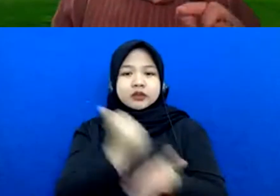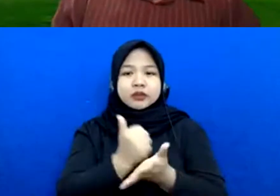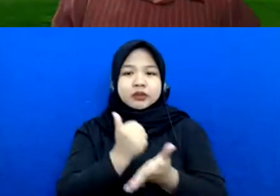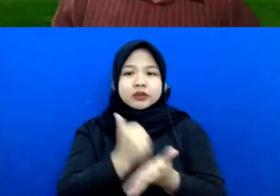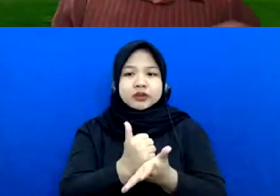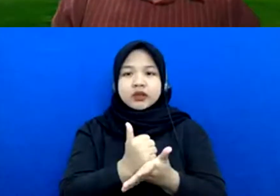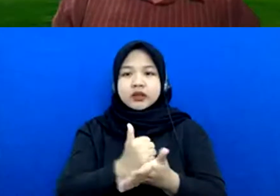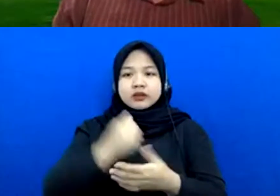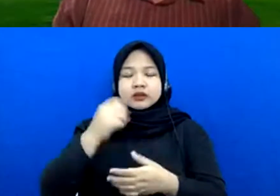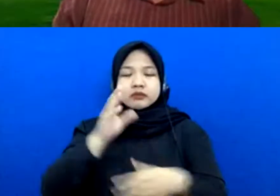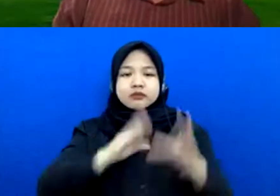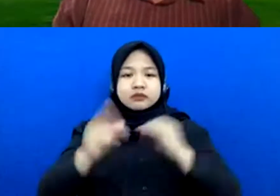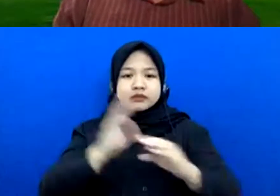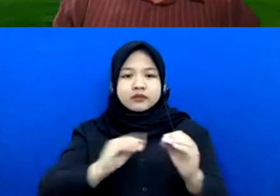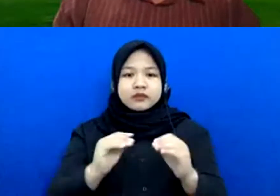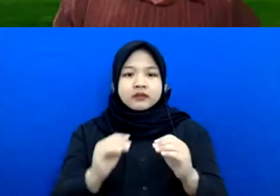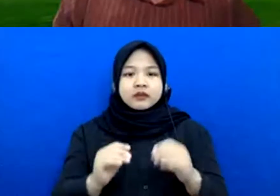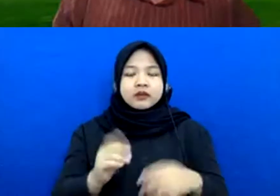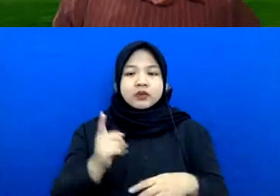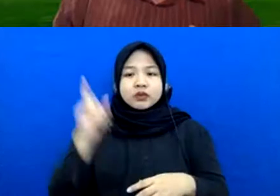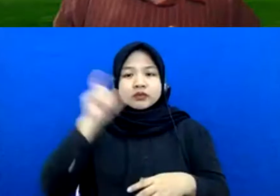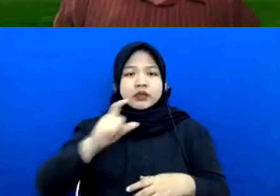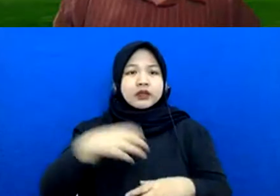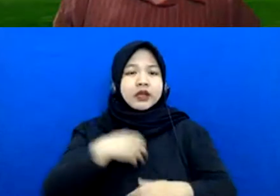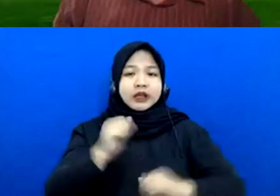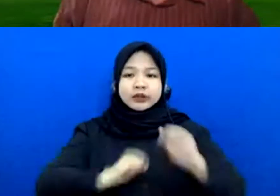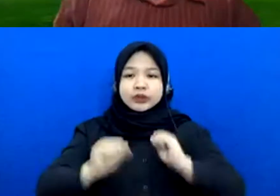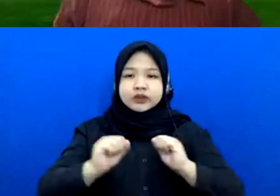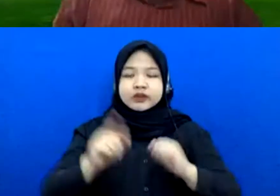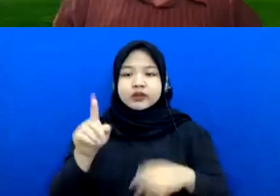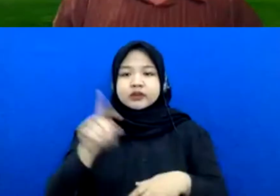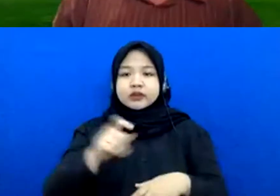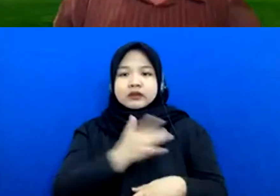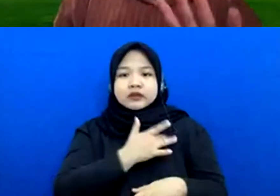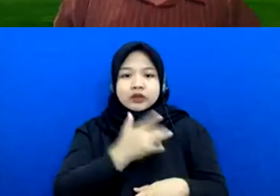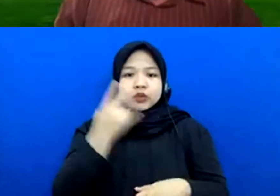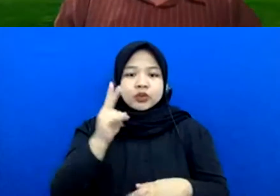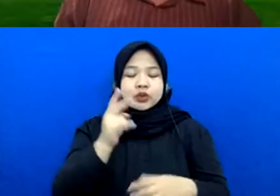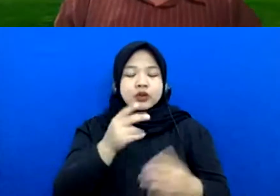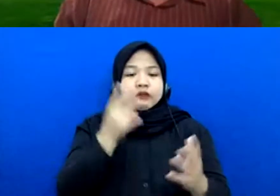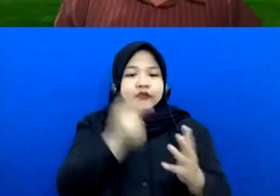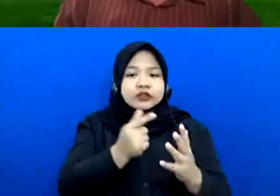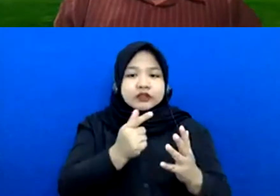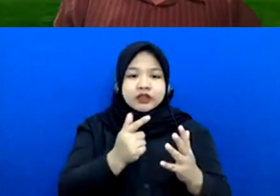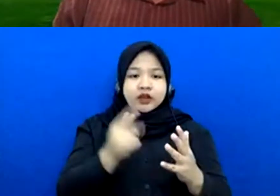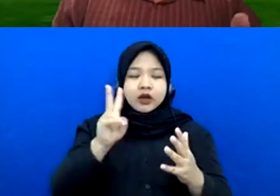you define attitudes very carefully in using a really good reference, really